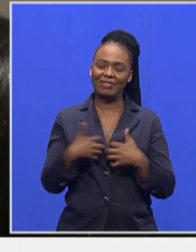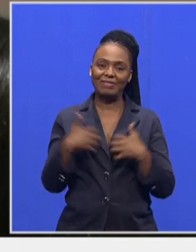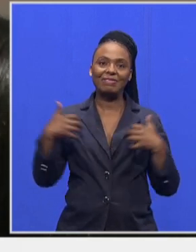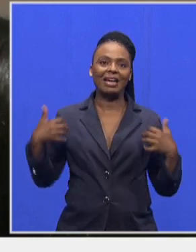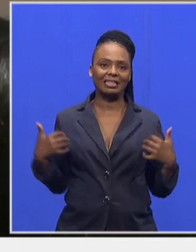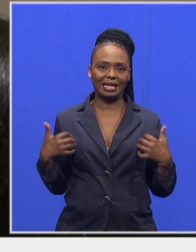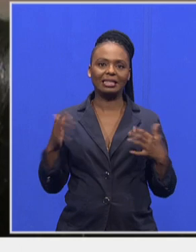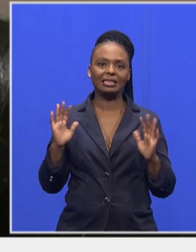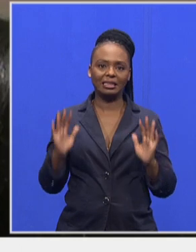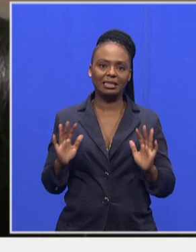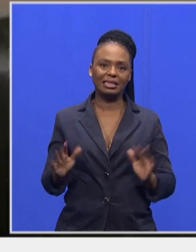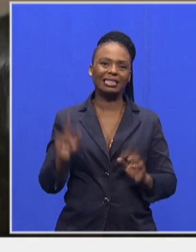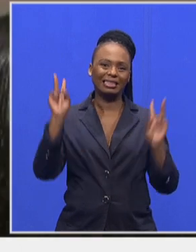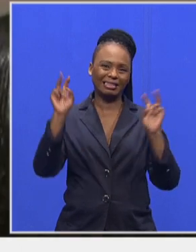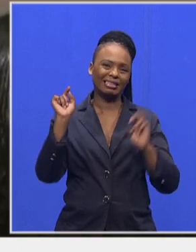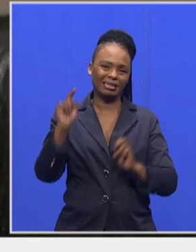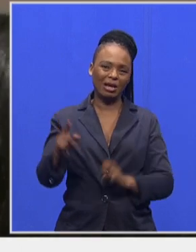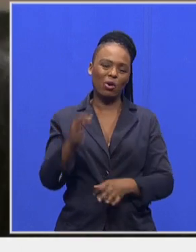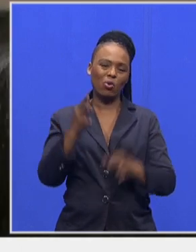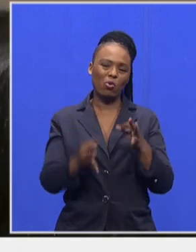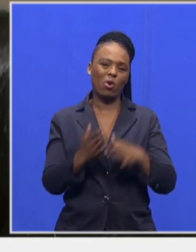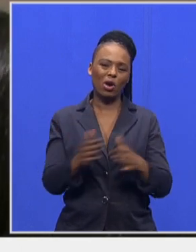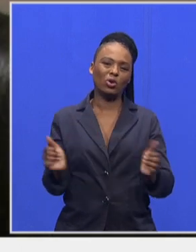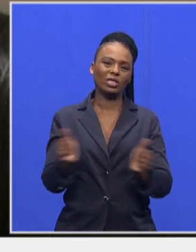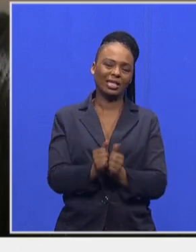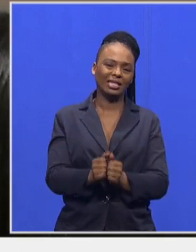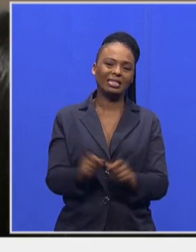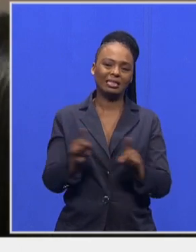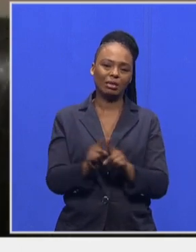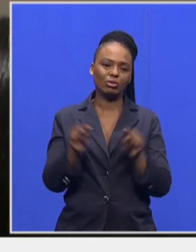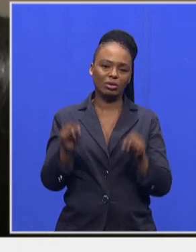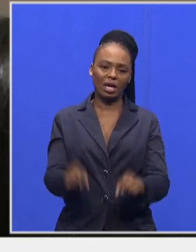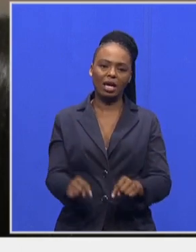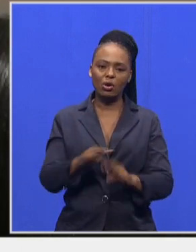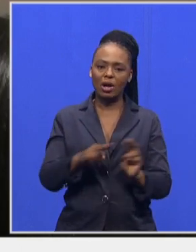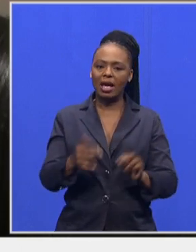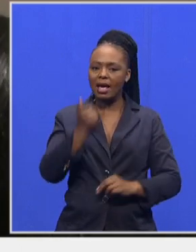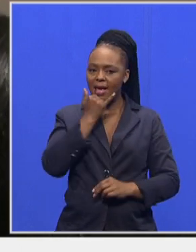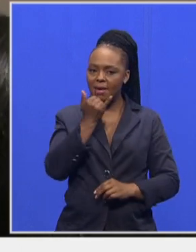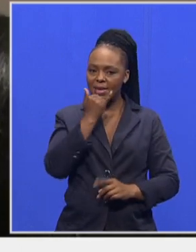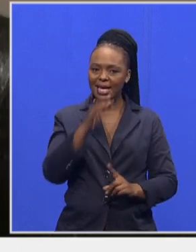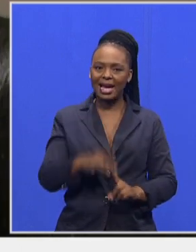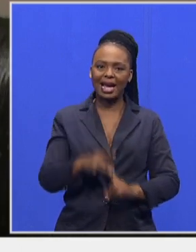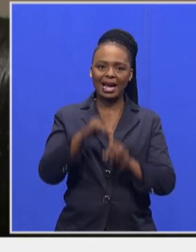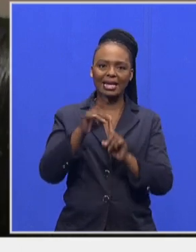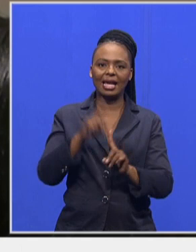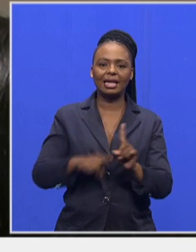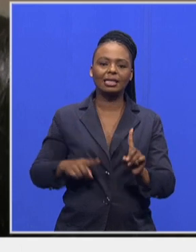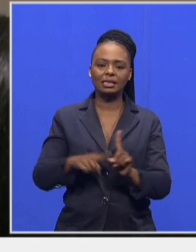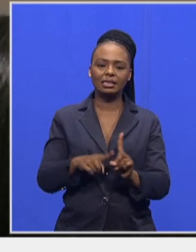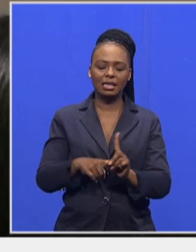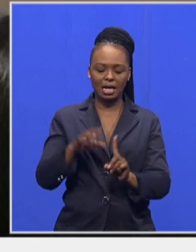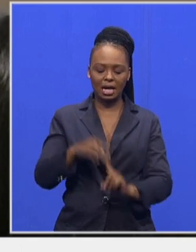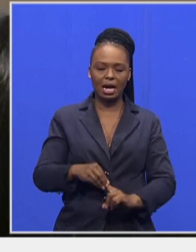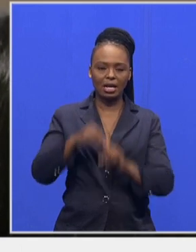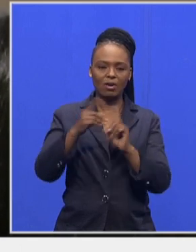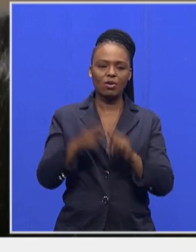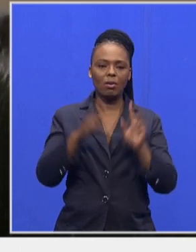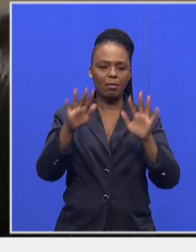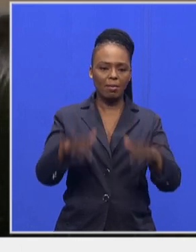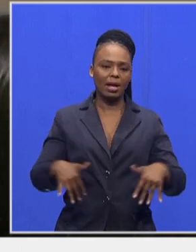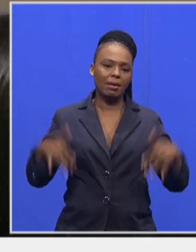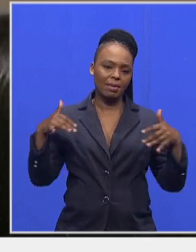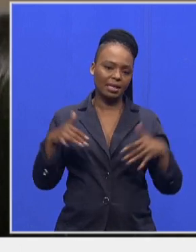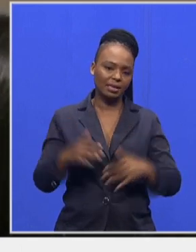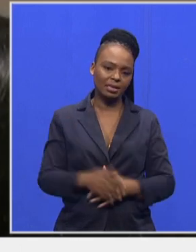us because today, as we speak, they are not happy with their candidate. We have a candidate who's coming from Parliament, aldermans and